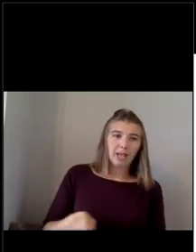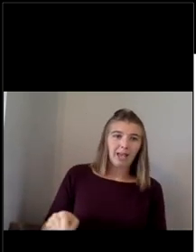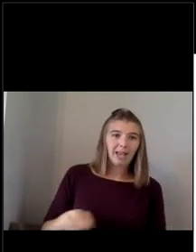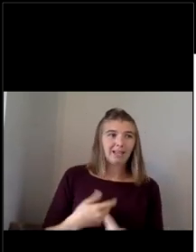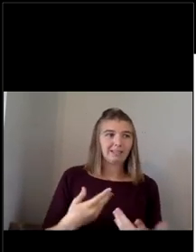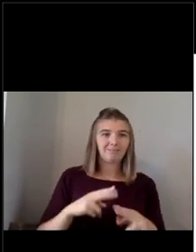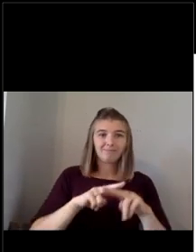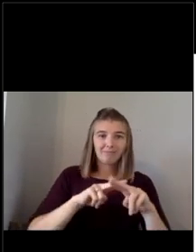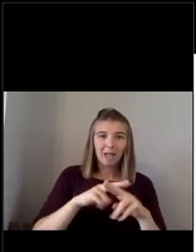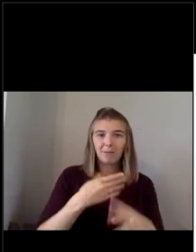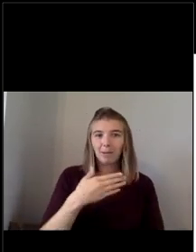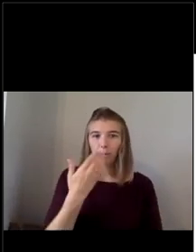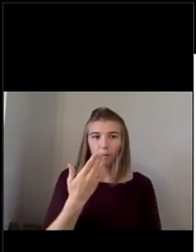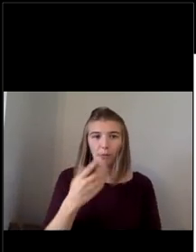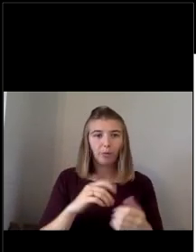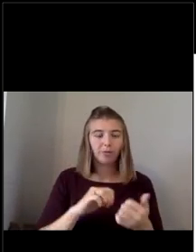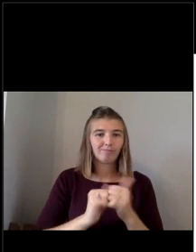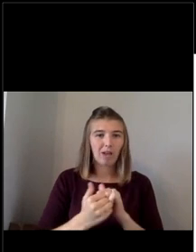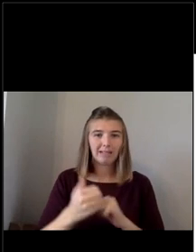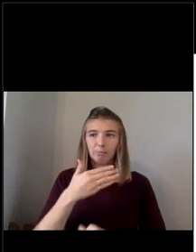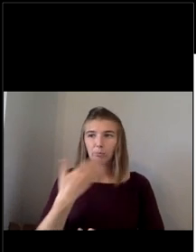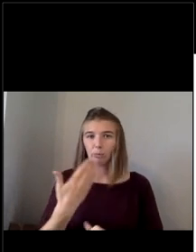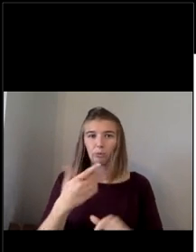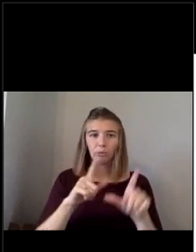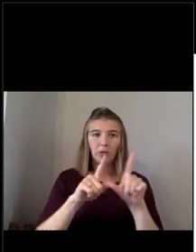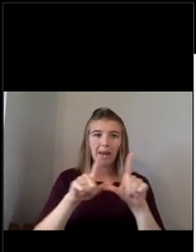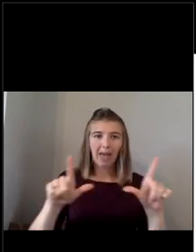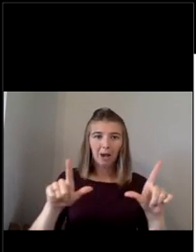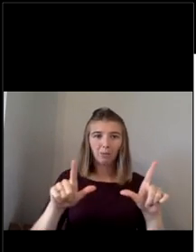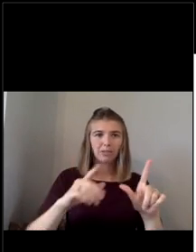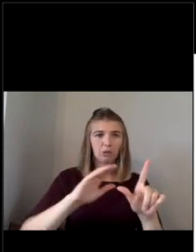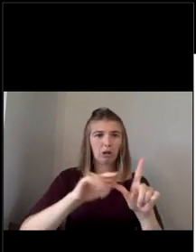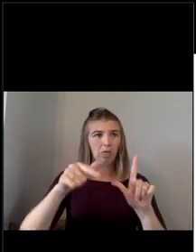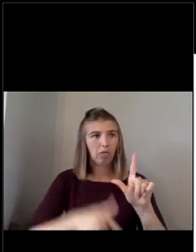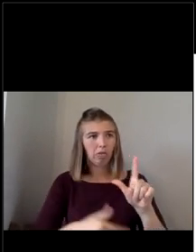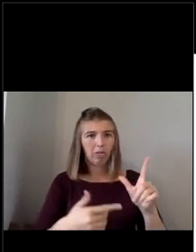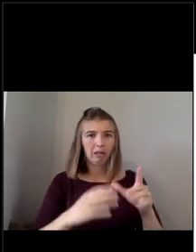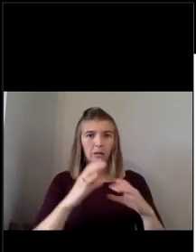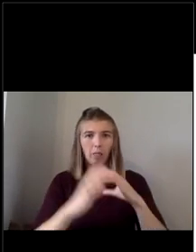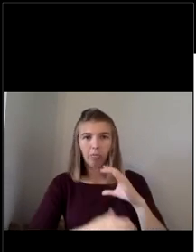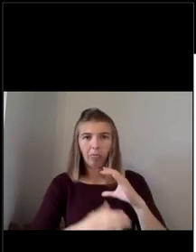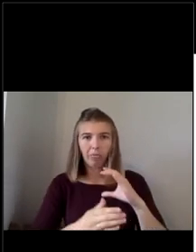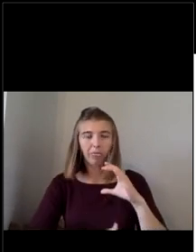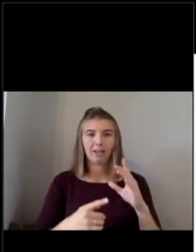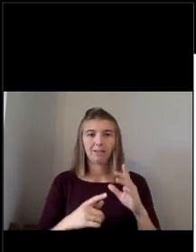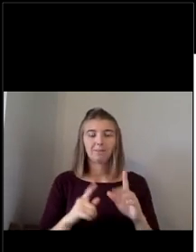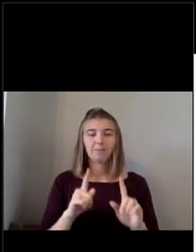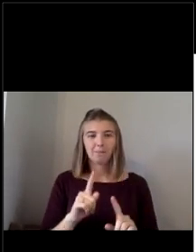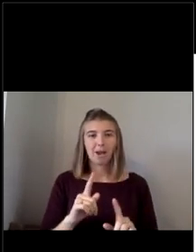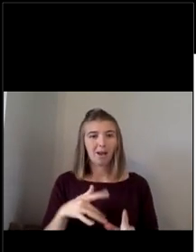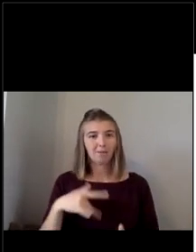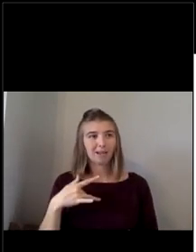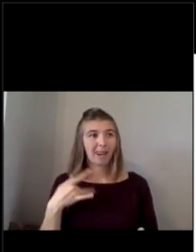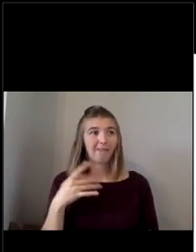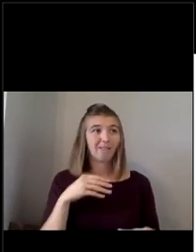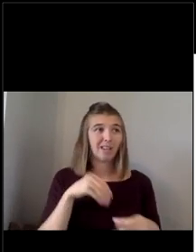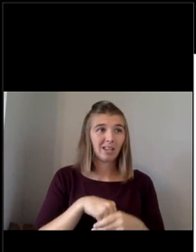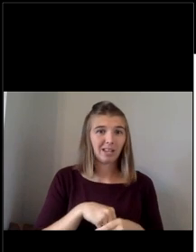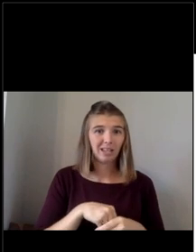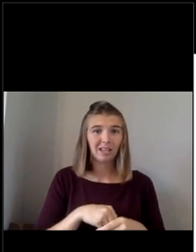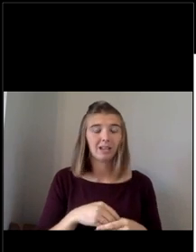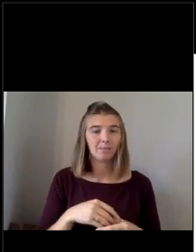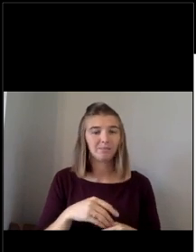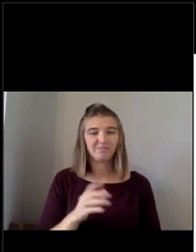own, without the language that you need, and to either to live or to feel included. I have certainly known loneliness